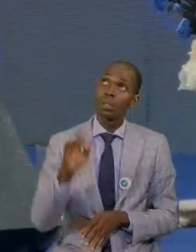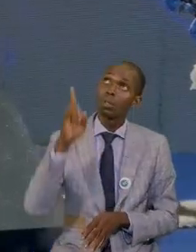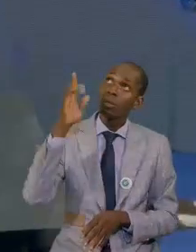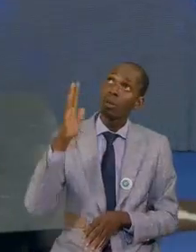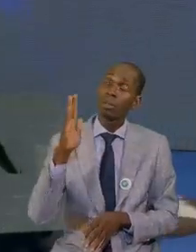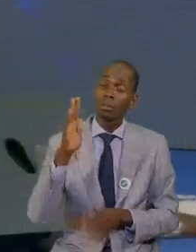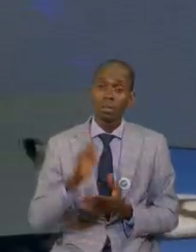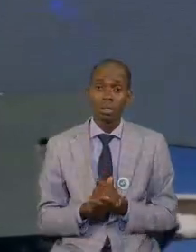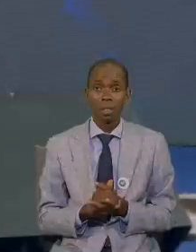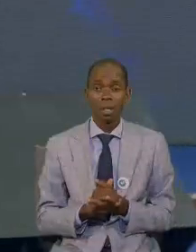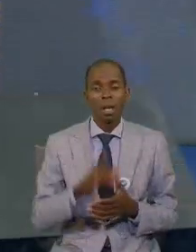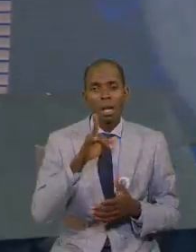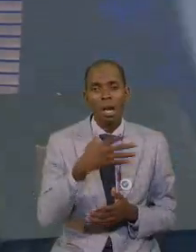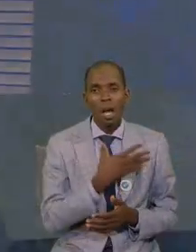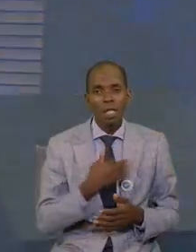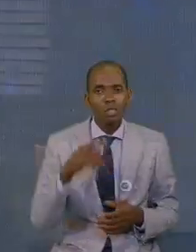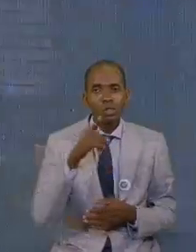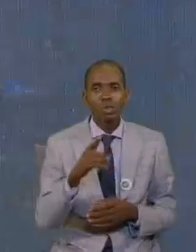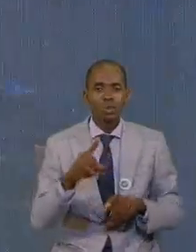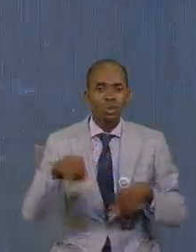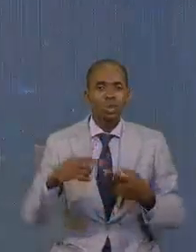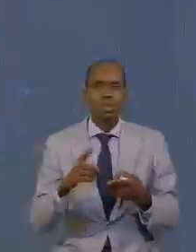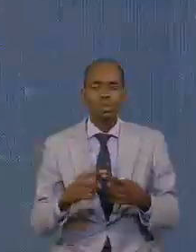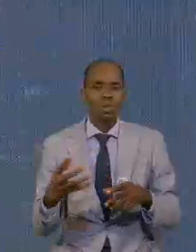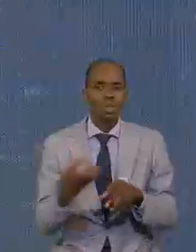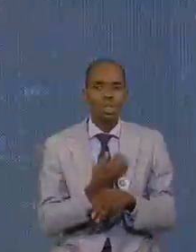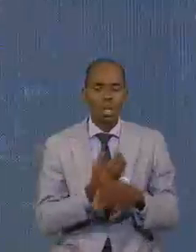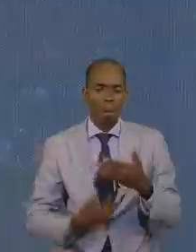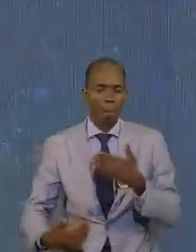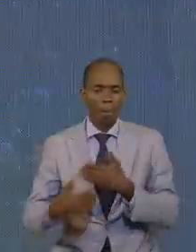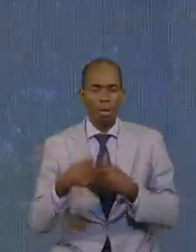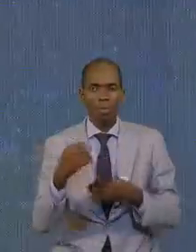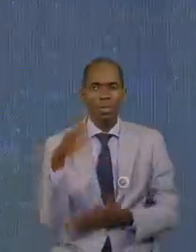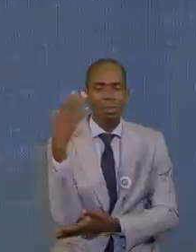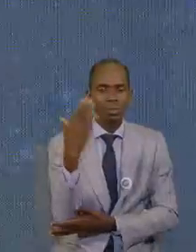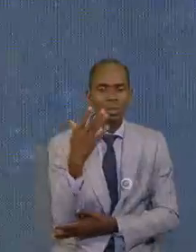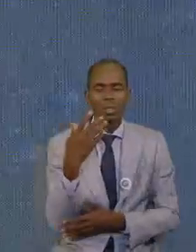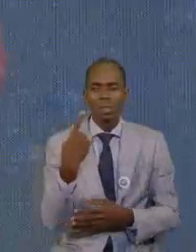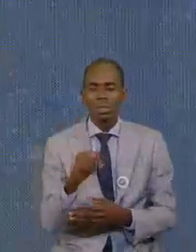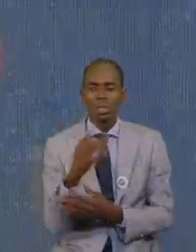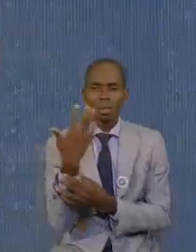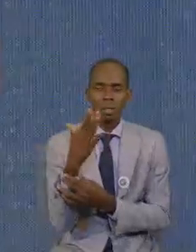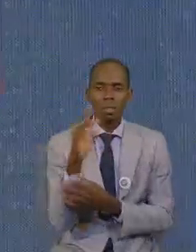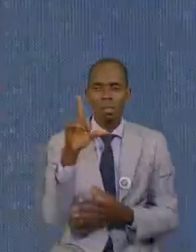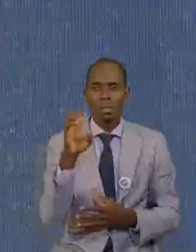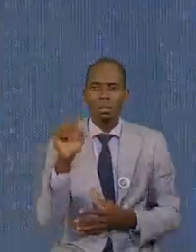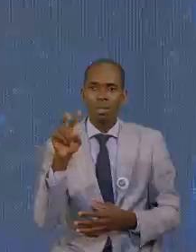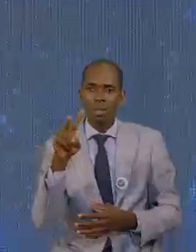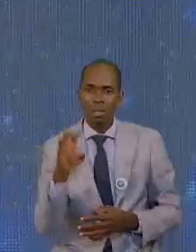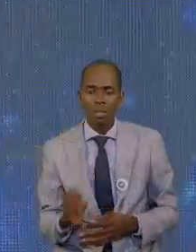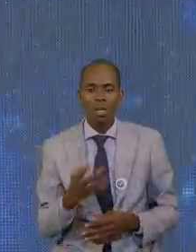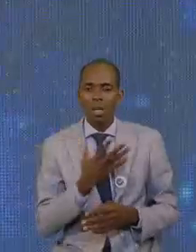and you go to take the bark of a tree, the leaf of a tree, the branch of a tree, and you squeeze